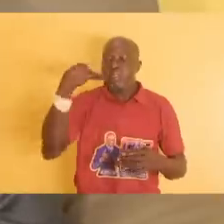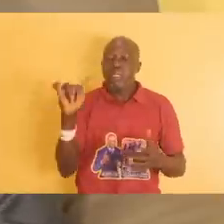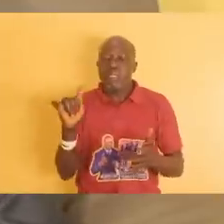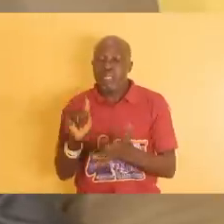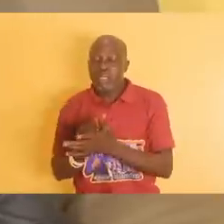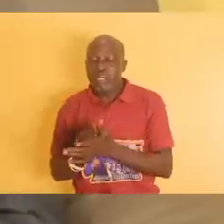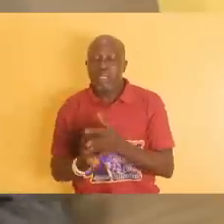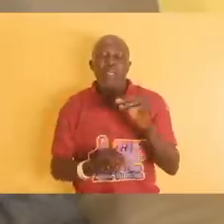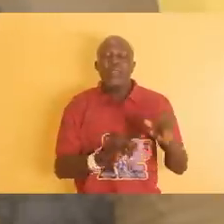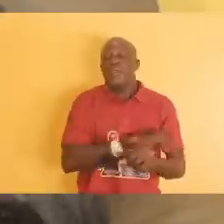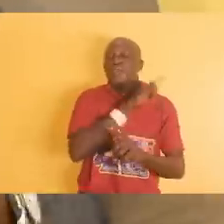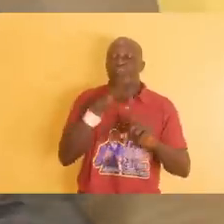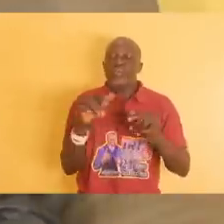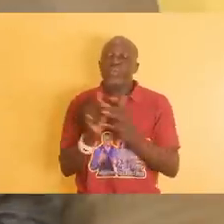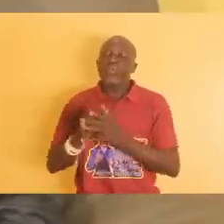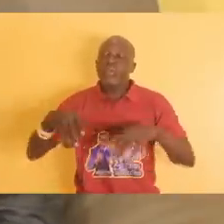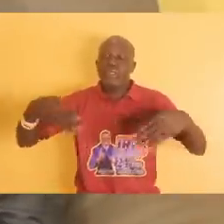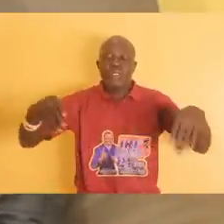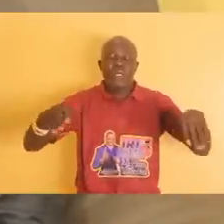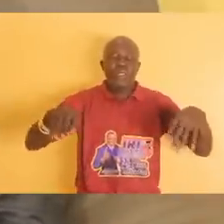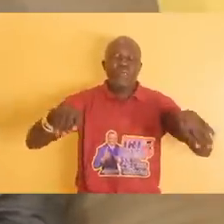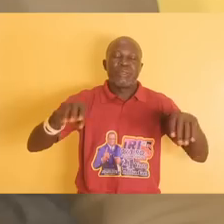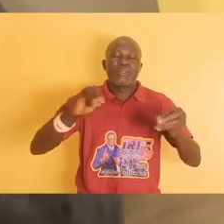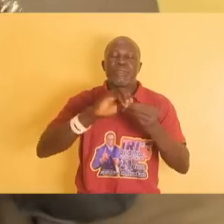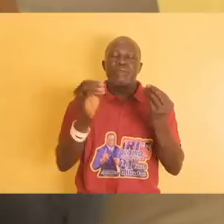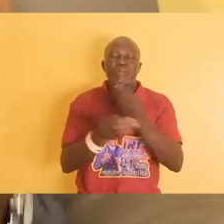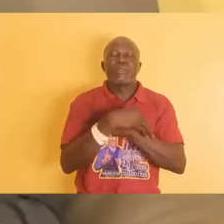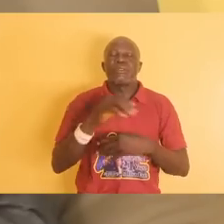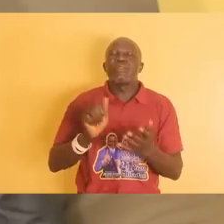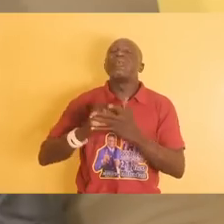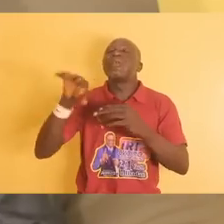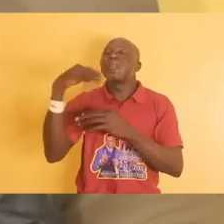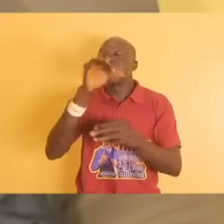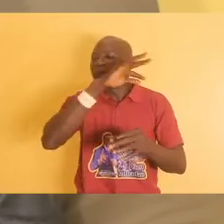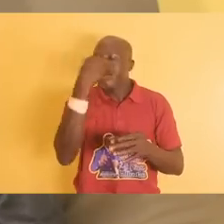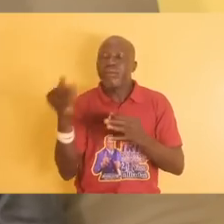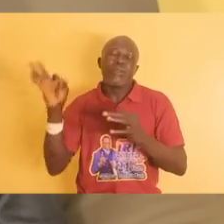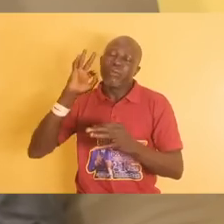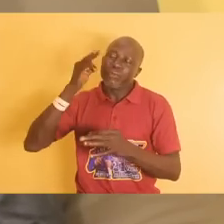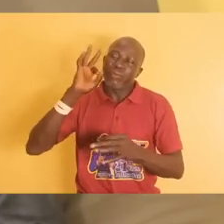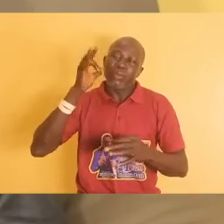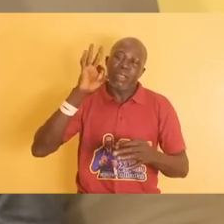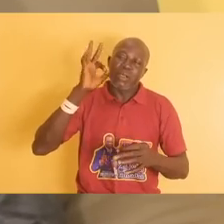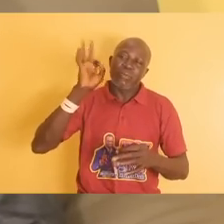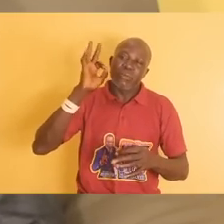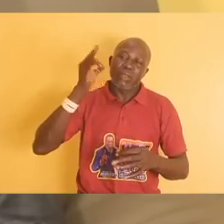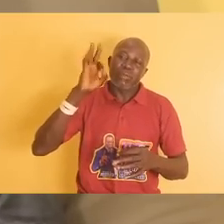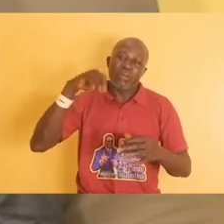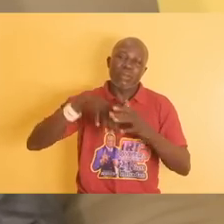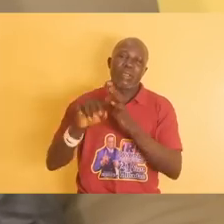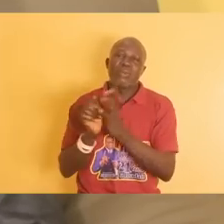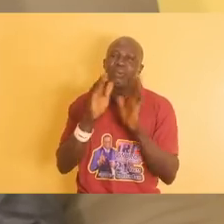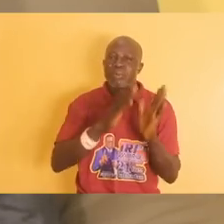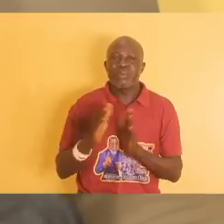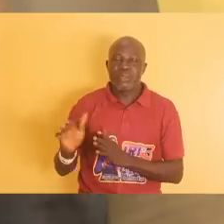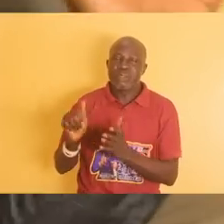man said, in his office, flour, you're selling flour. The flour will